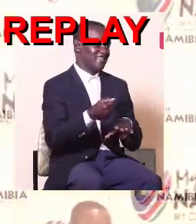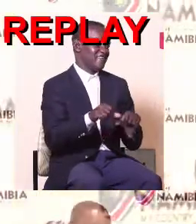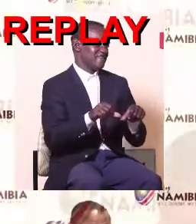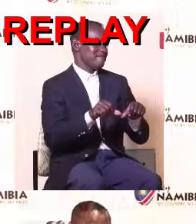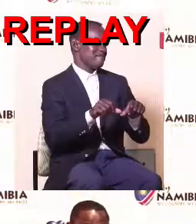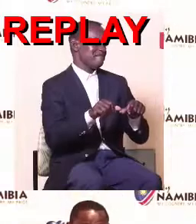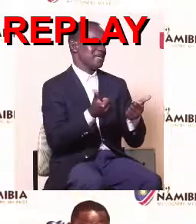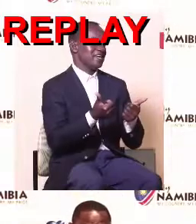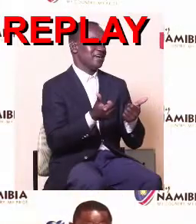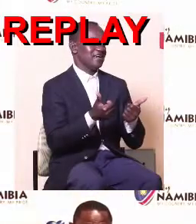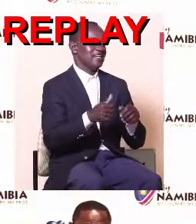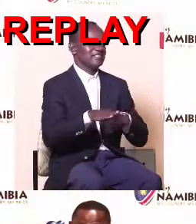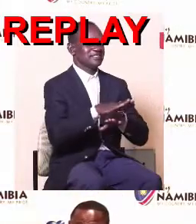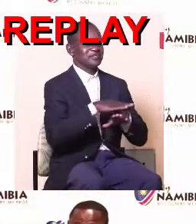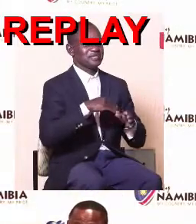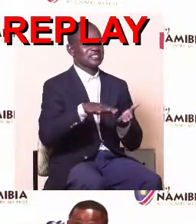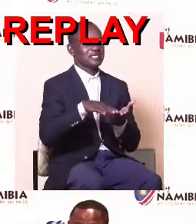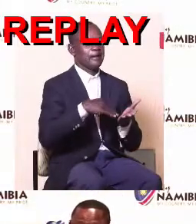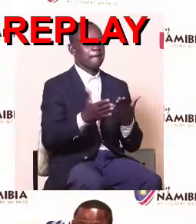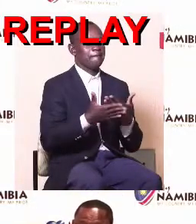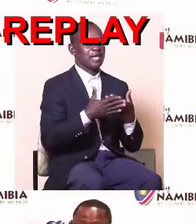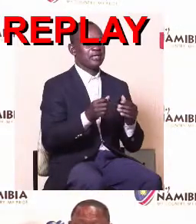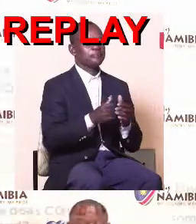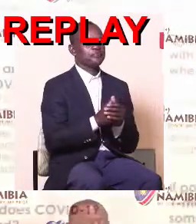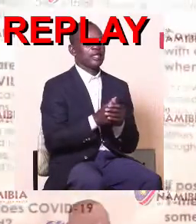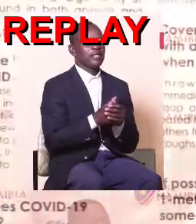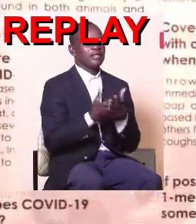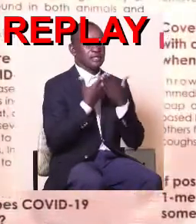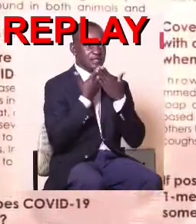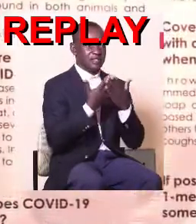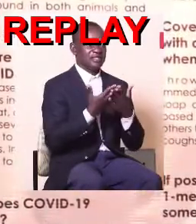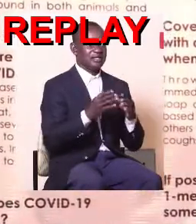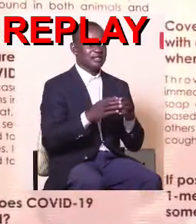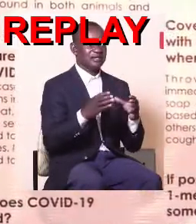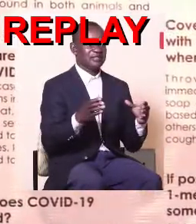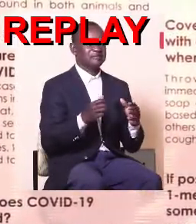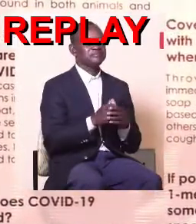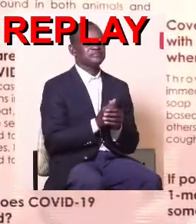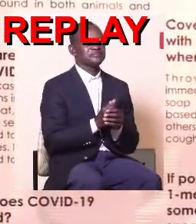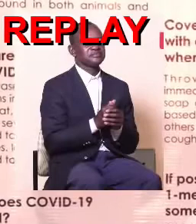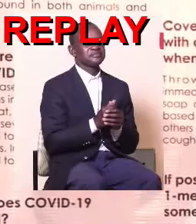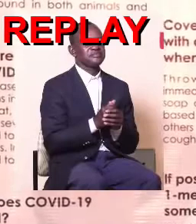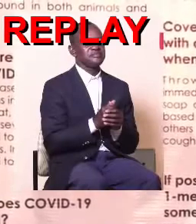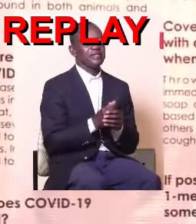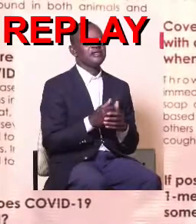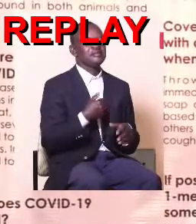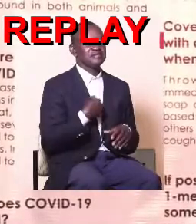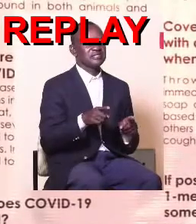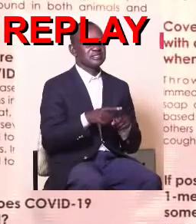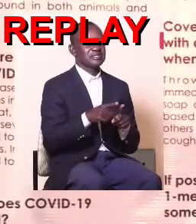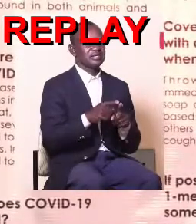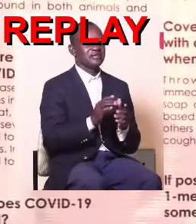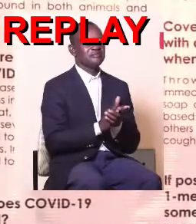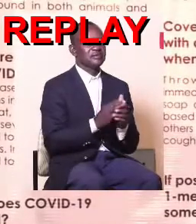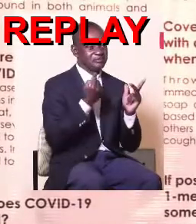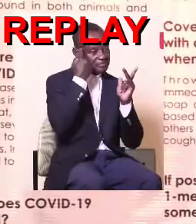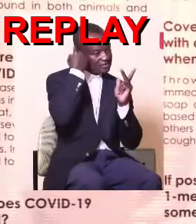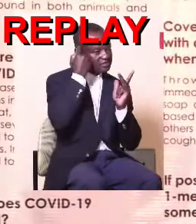Minister. DPM. Thank you very much. Starting as a Minister for International Relations